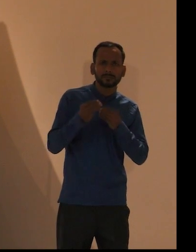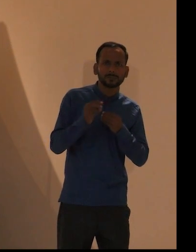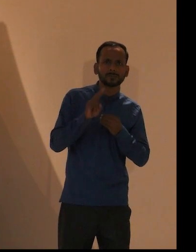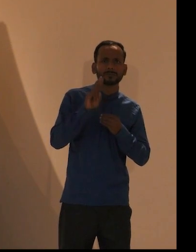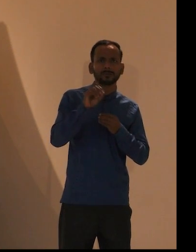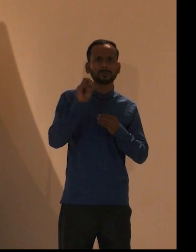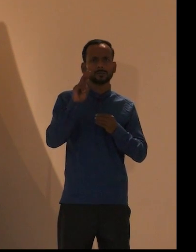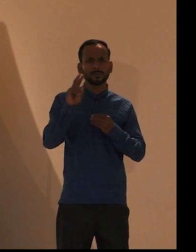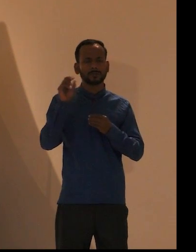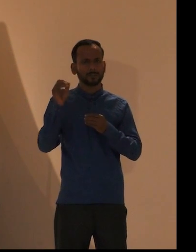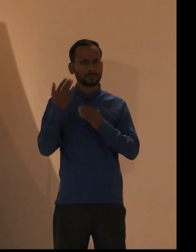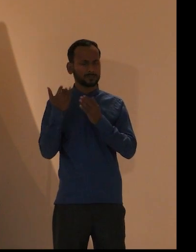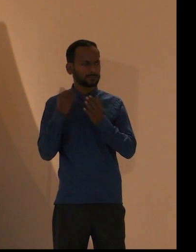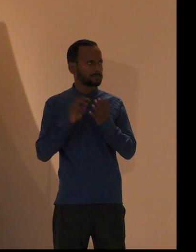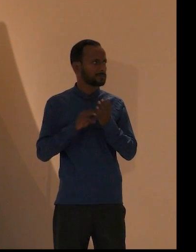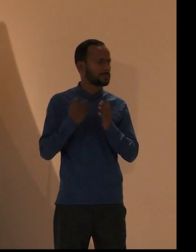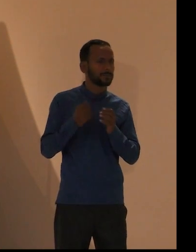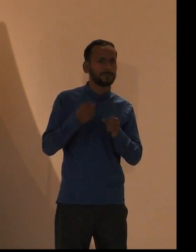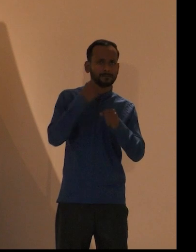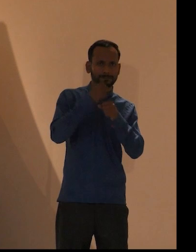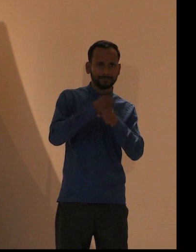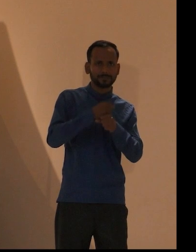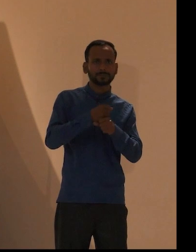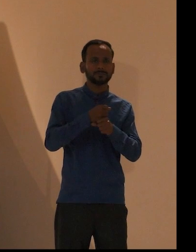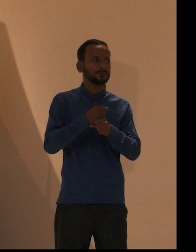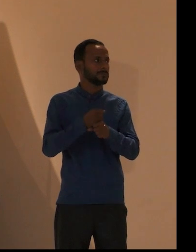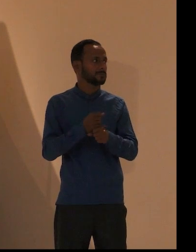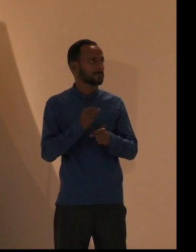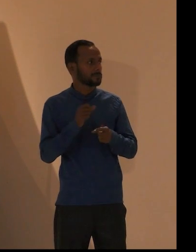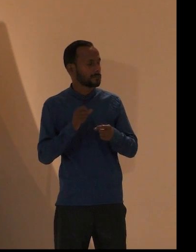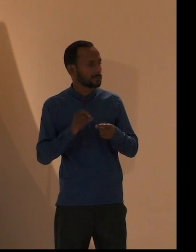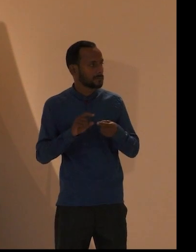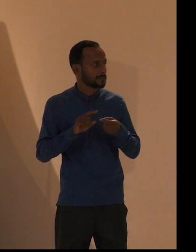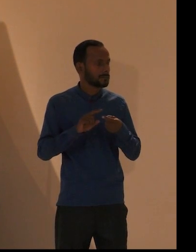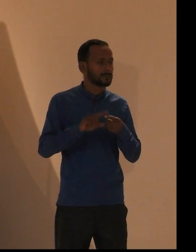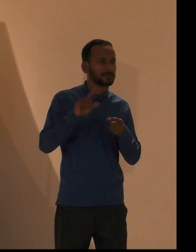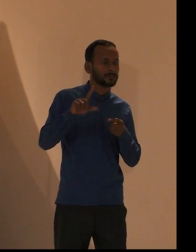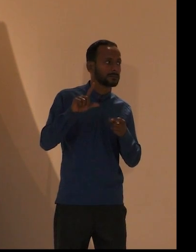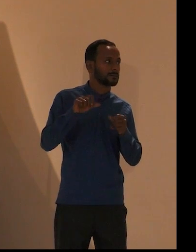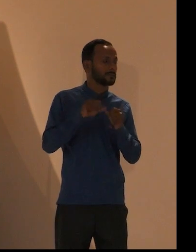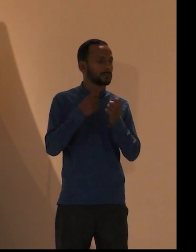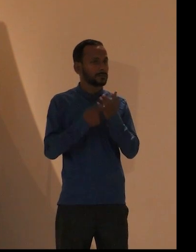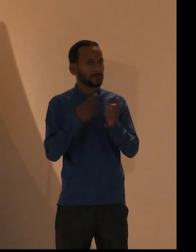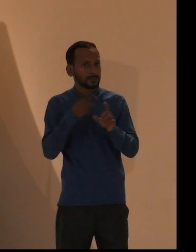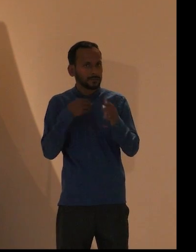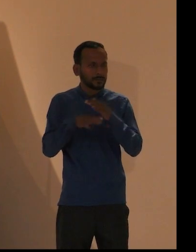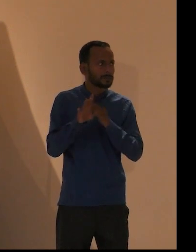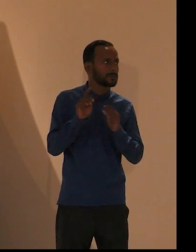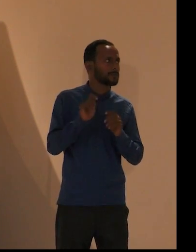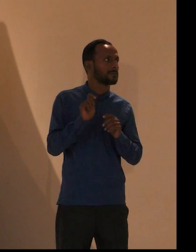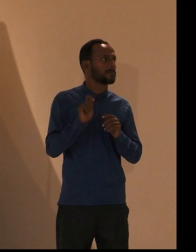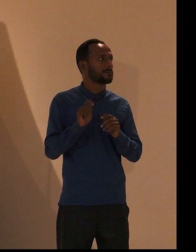the entire front side galleries after civil renovation, and we did a sort of display